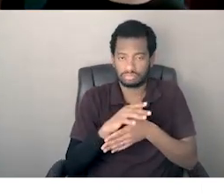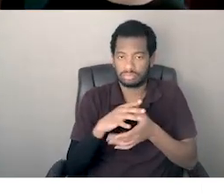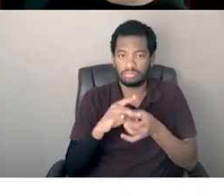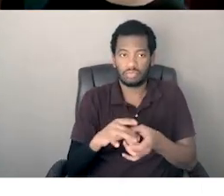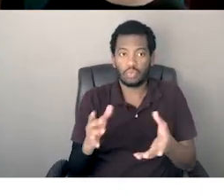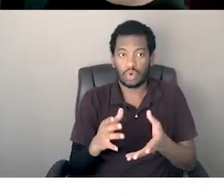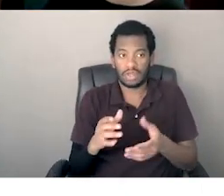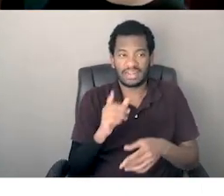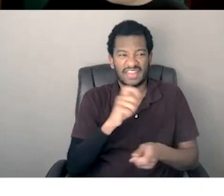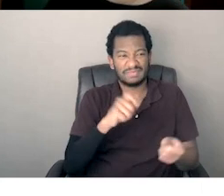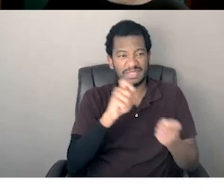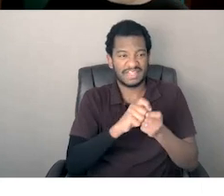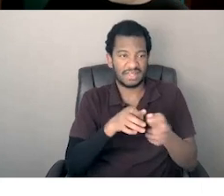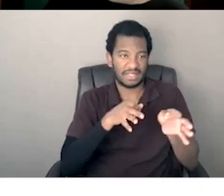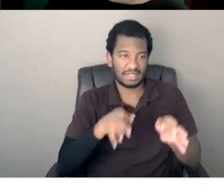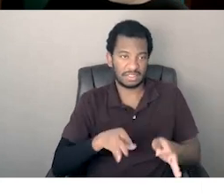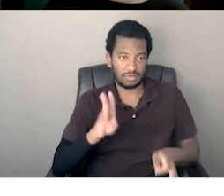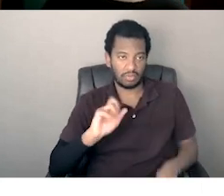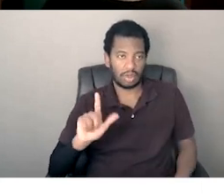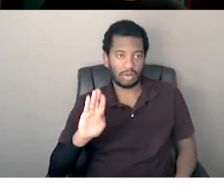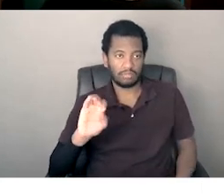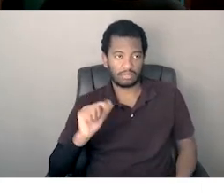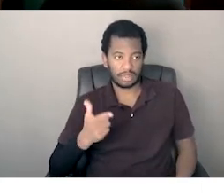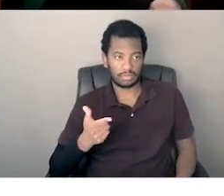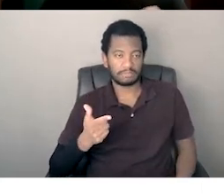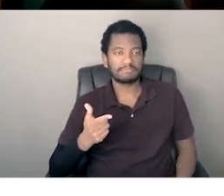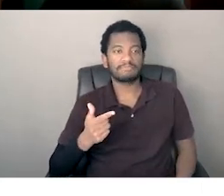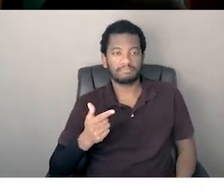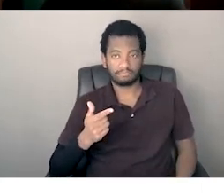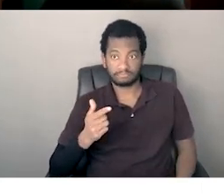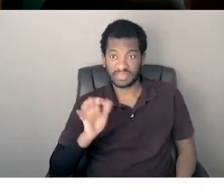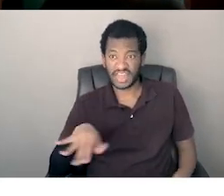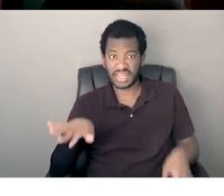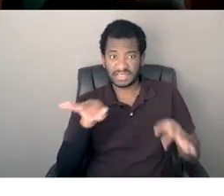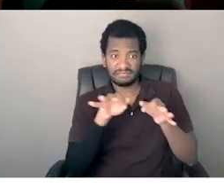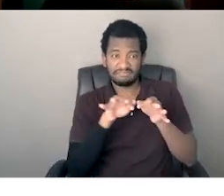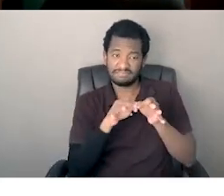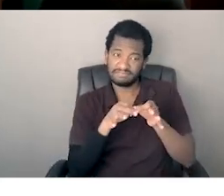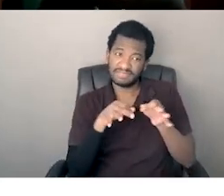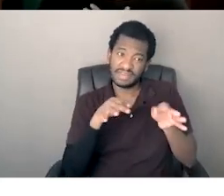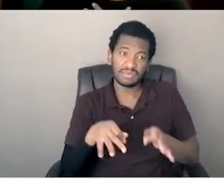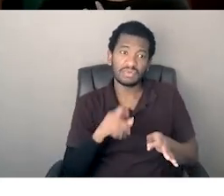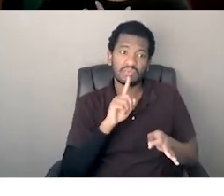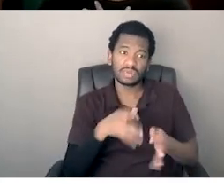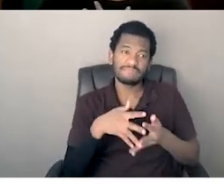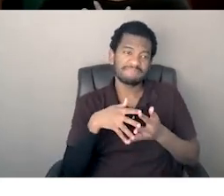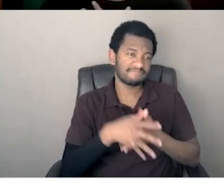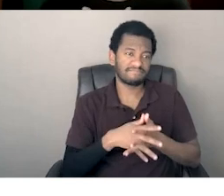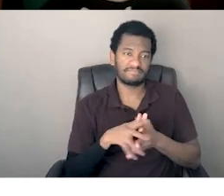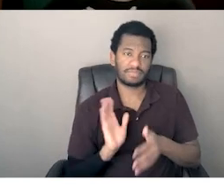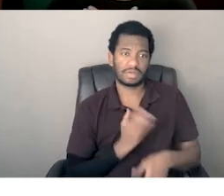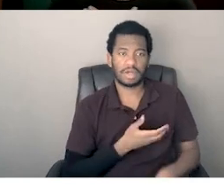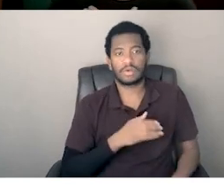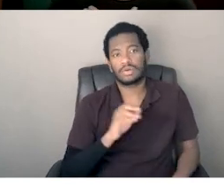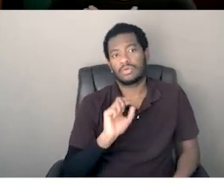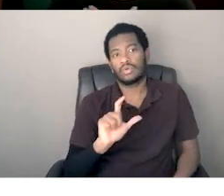particular definition of well-being, since this is a definition that is really embedded inside of the toolkit. The set of